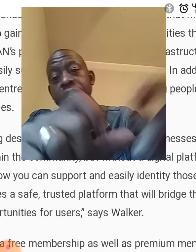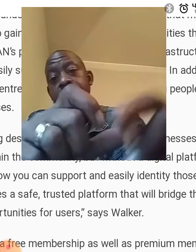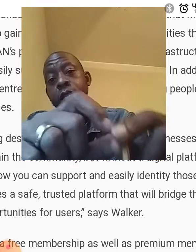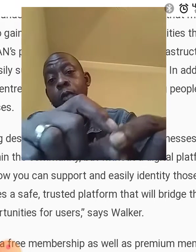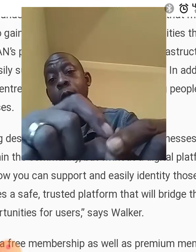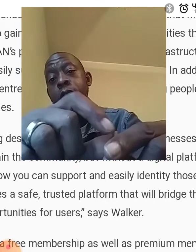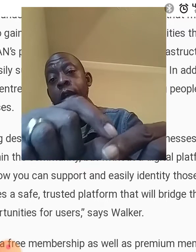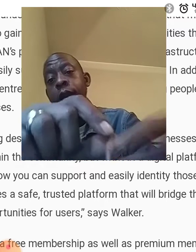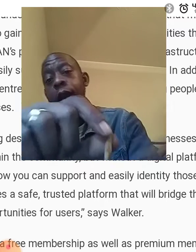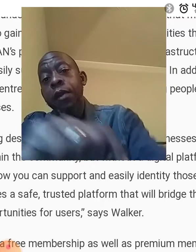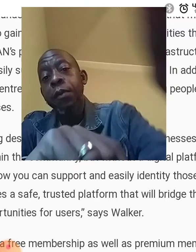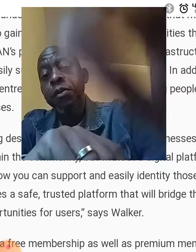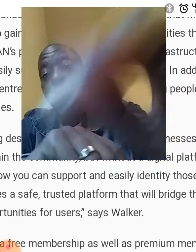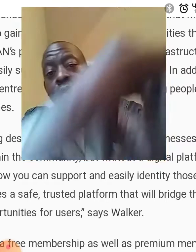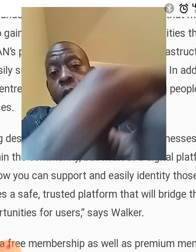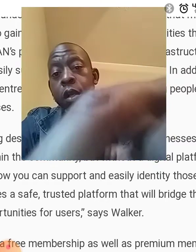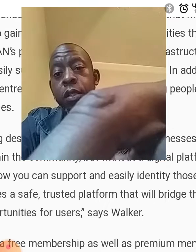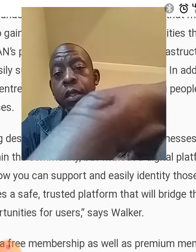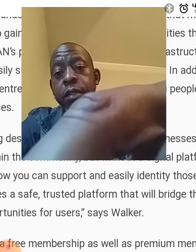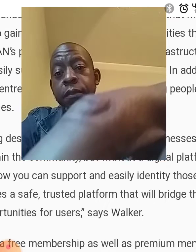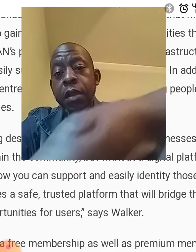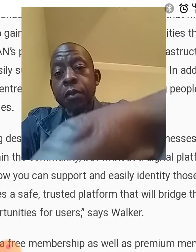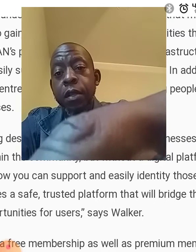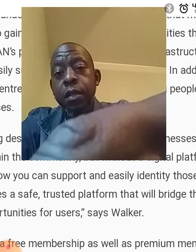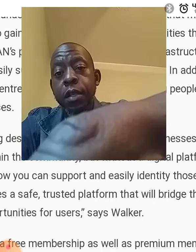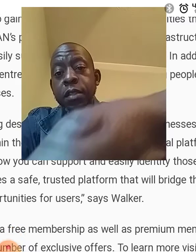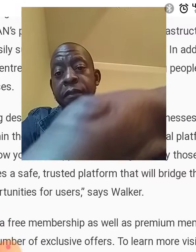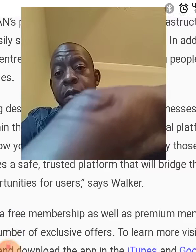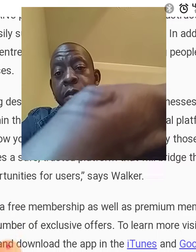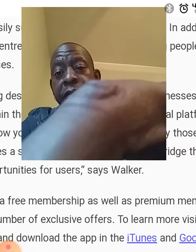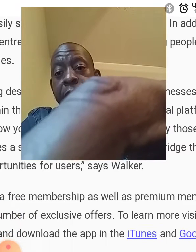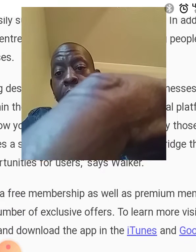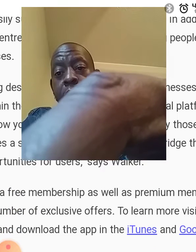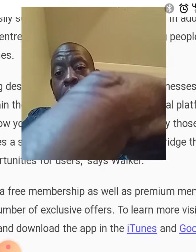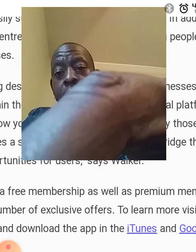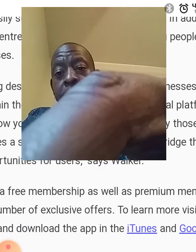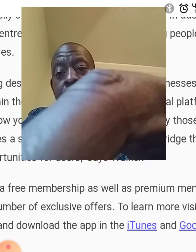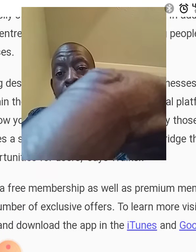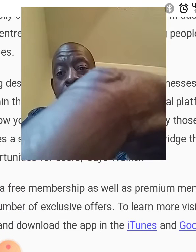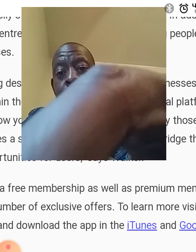users, says Walker. I agree with you, Mr. Walker. That's a very fine